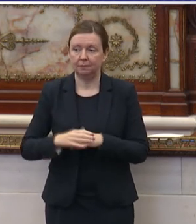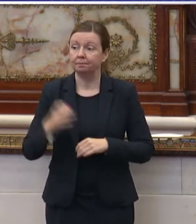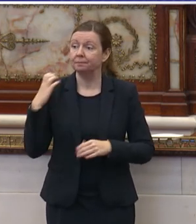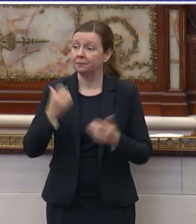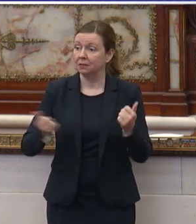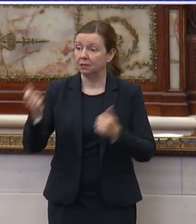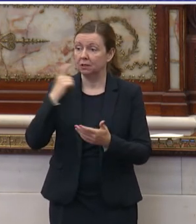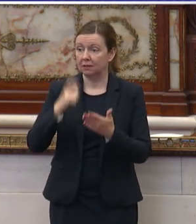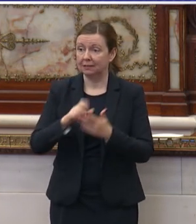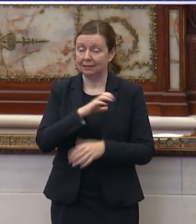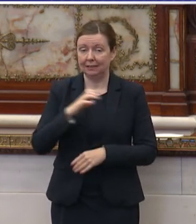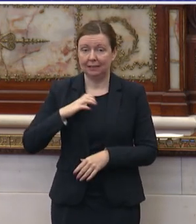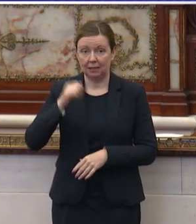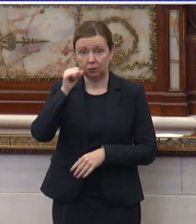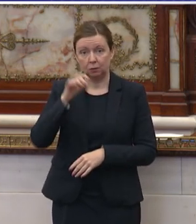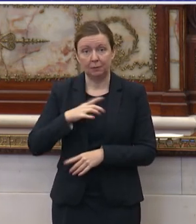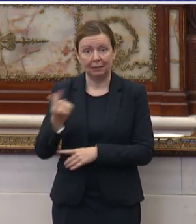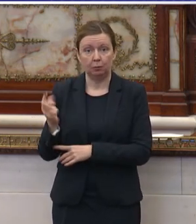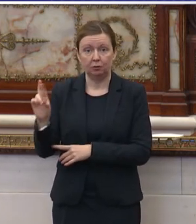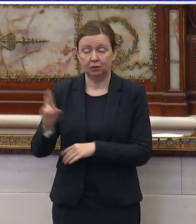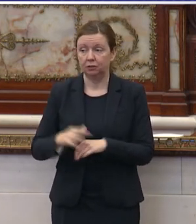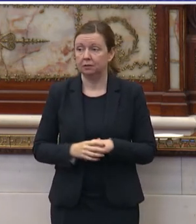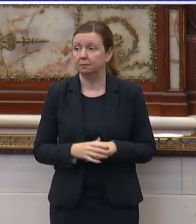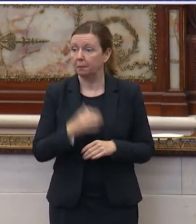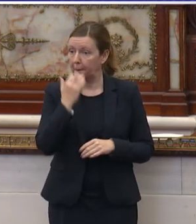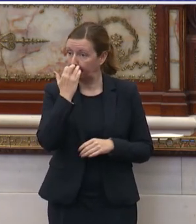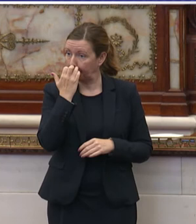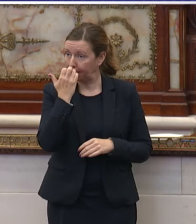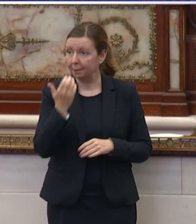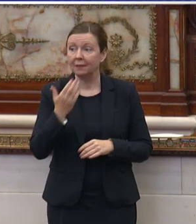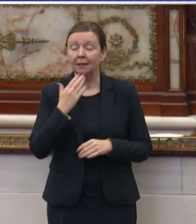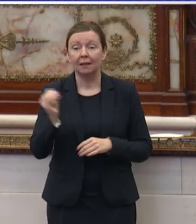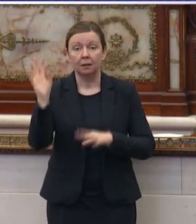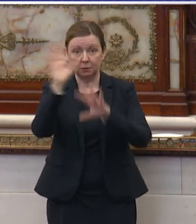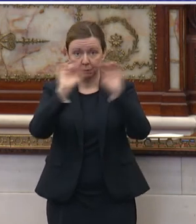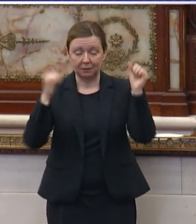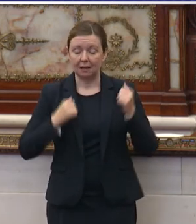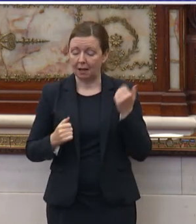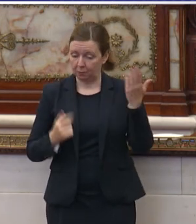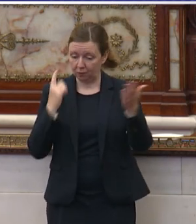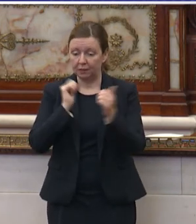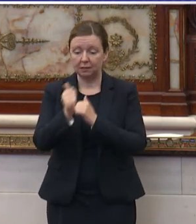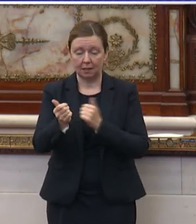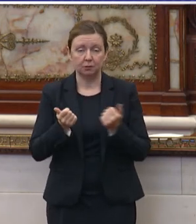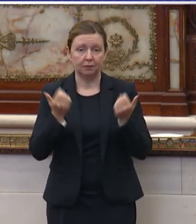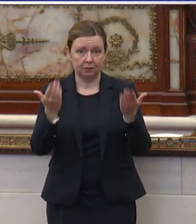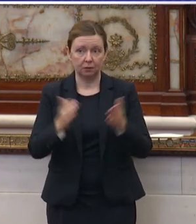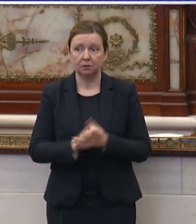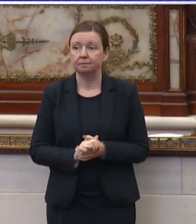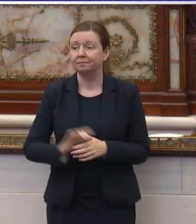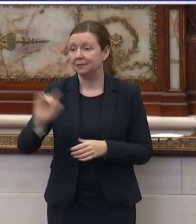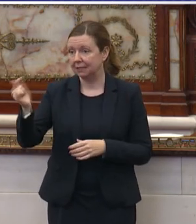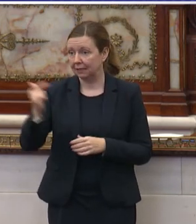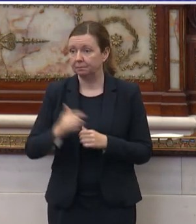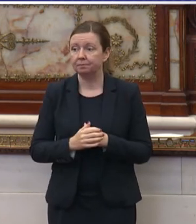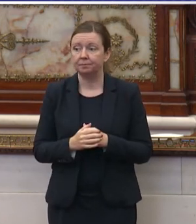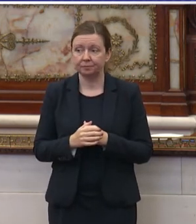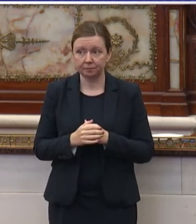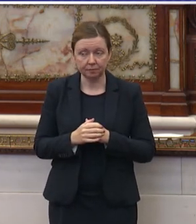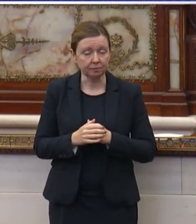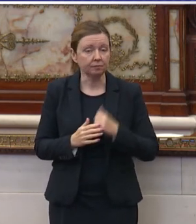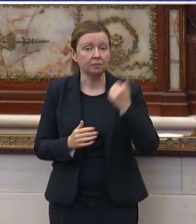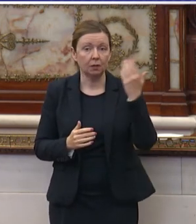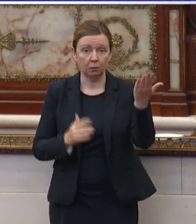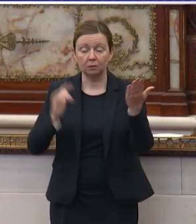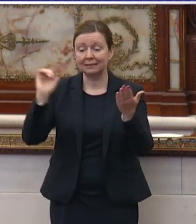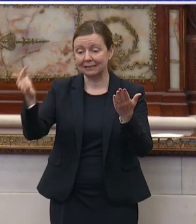recognizes Councilwoman Gilmore Richardson. Thank you, Mr. President. I move the adoption of the resolution. Second. It's been moved